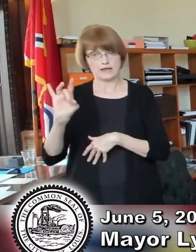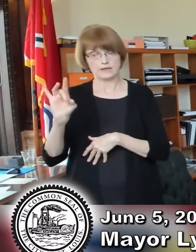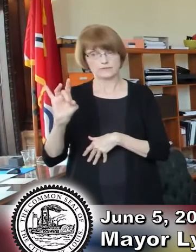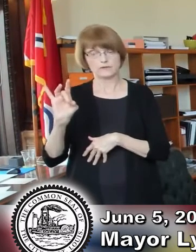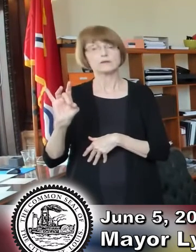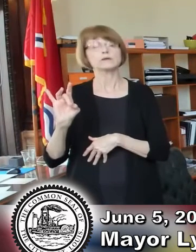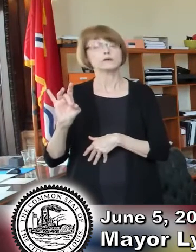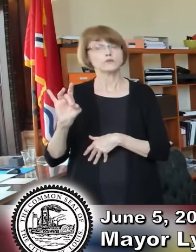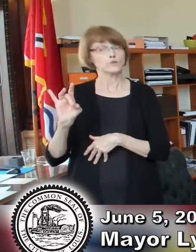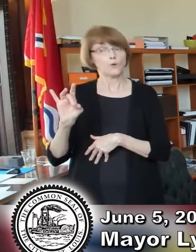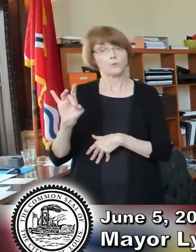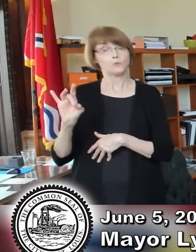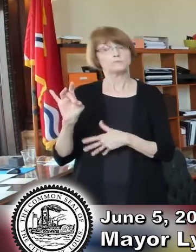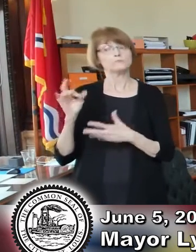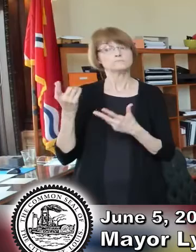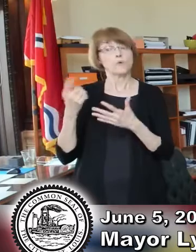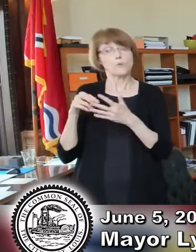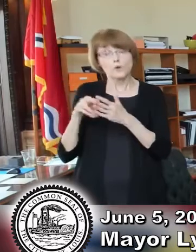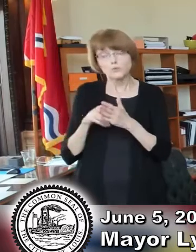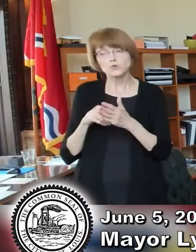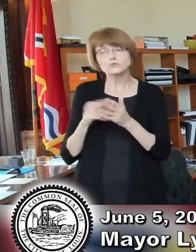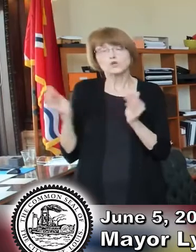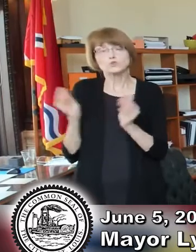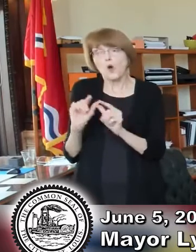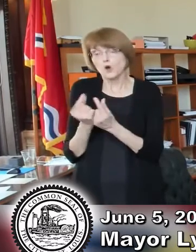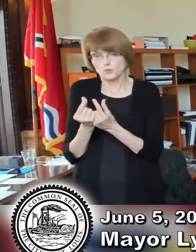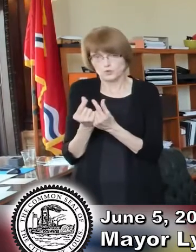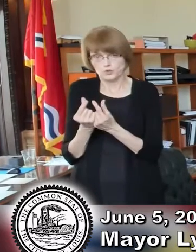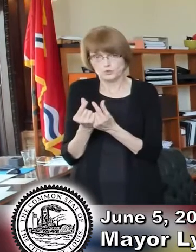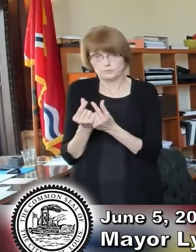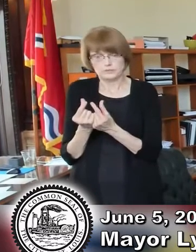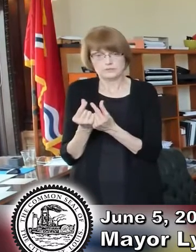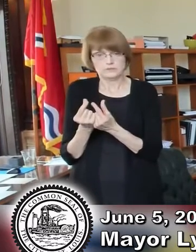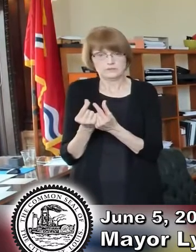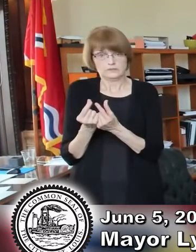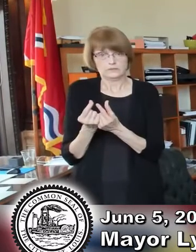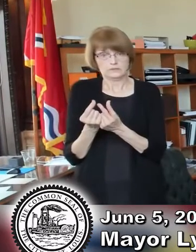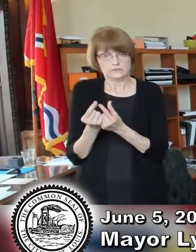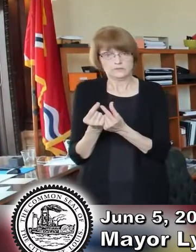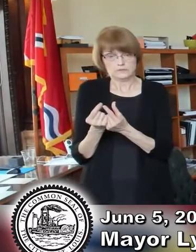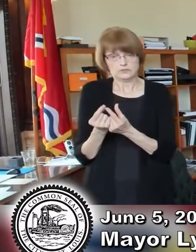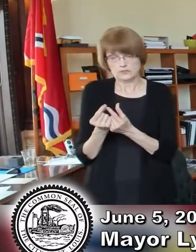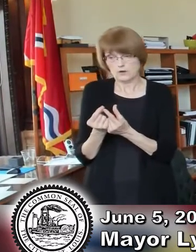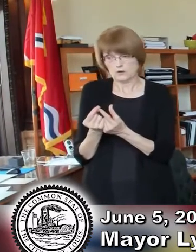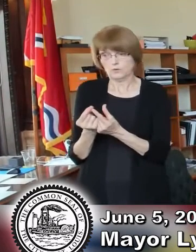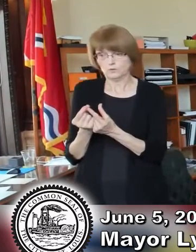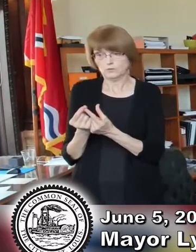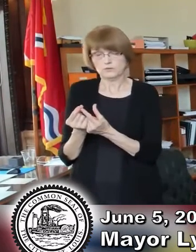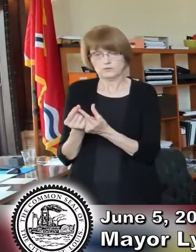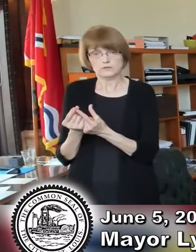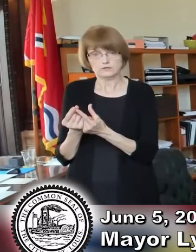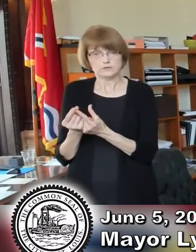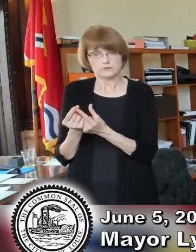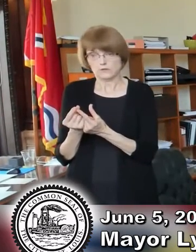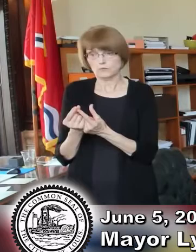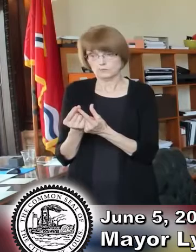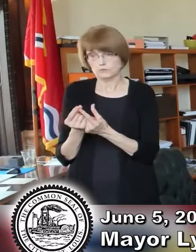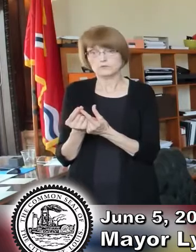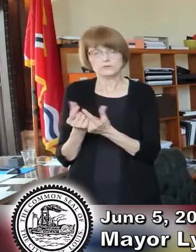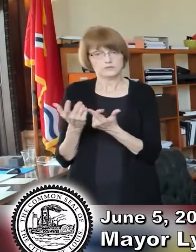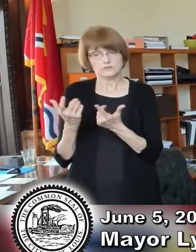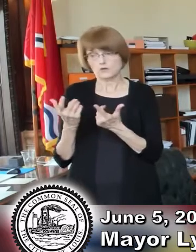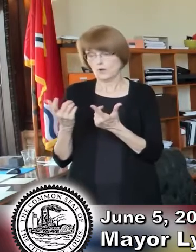smaller group of kids stay within one group with the same counselor for the whole